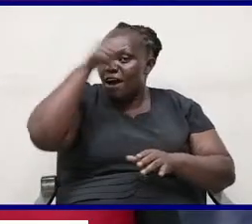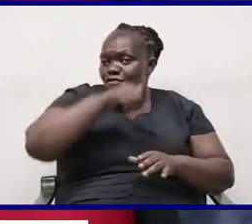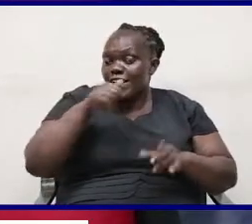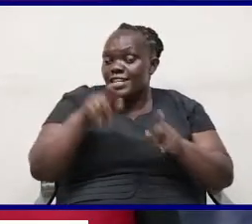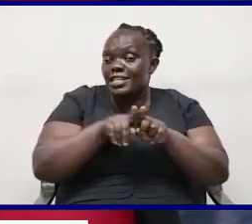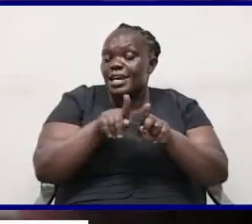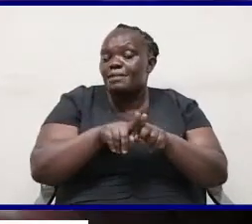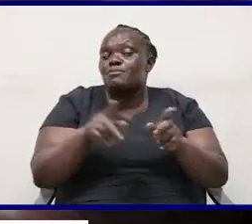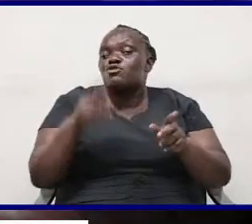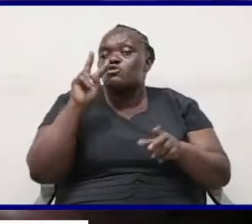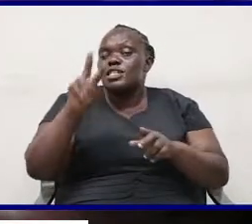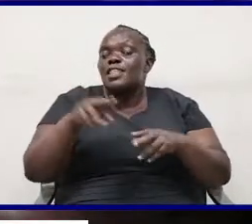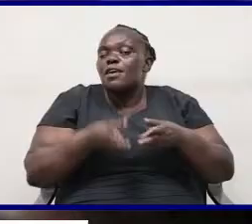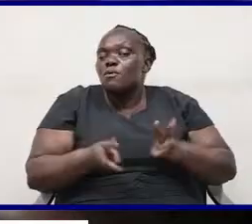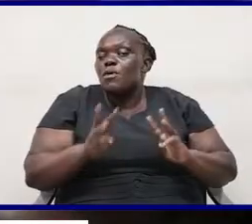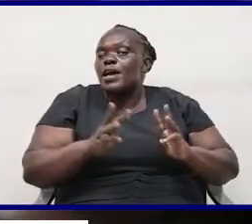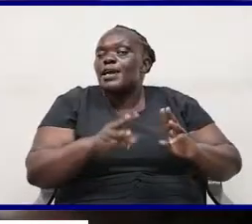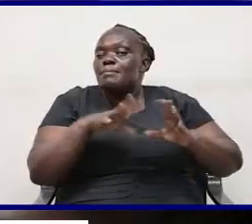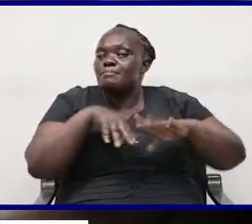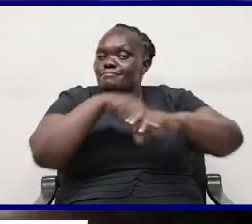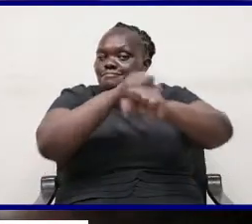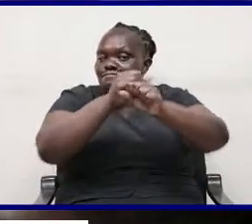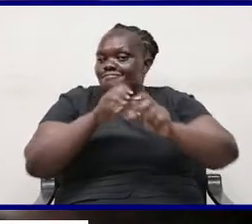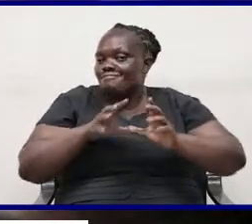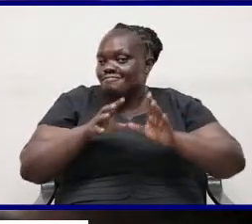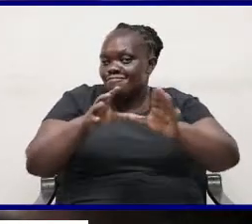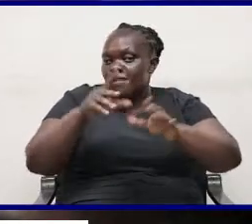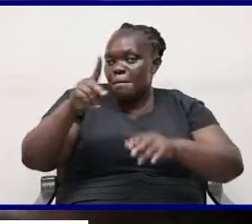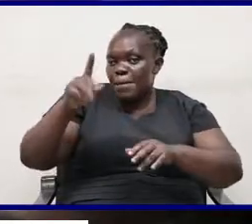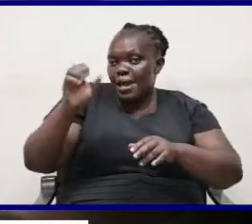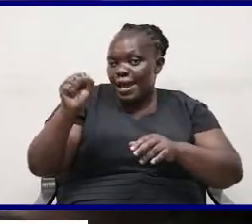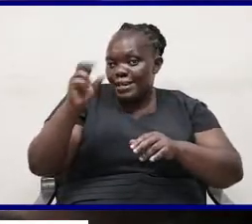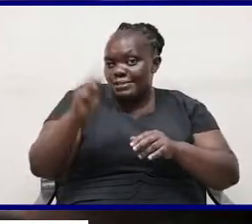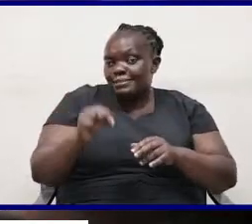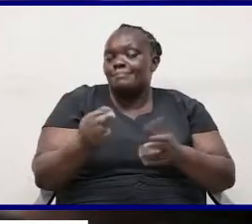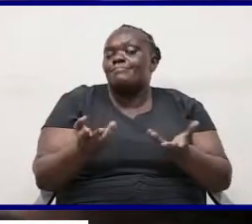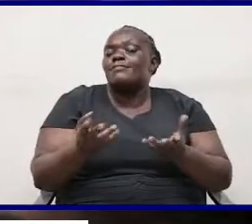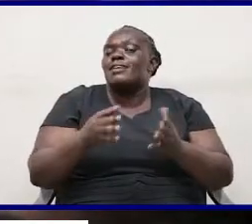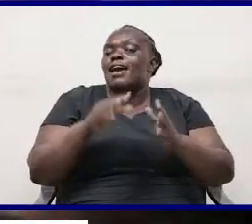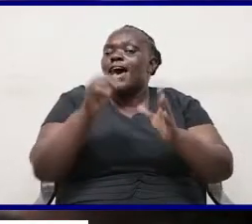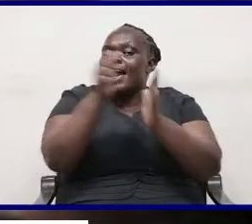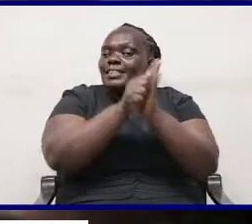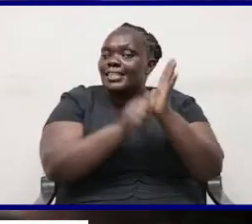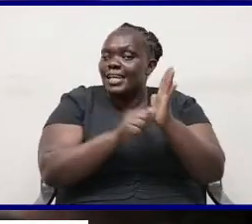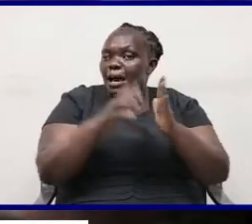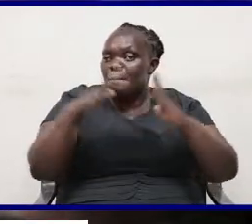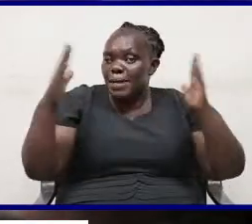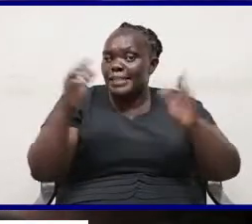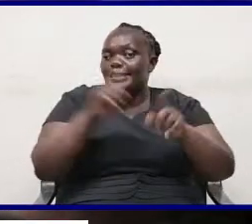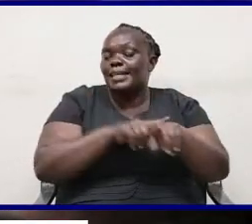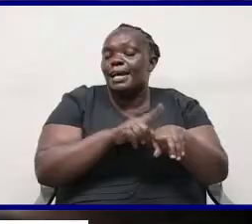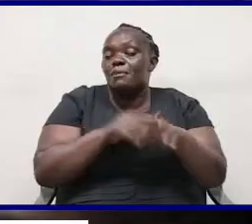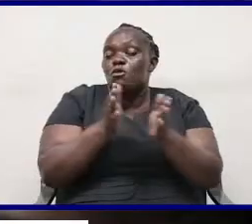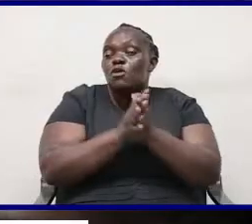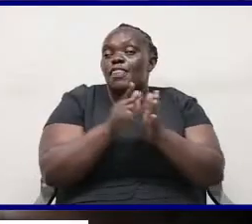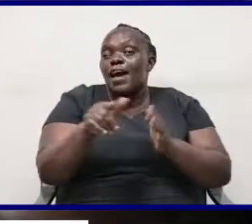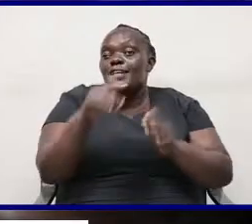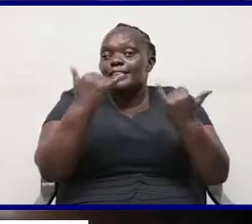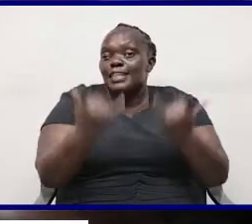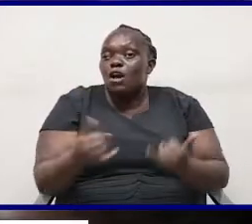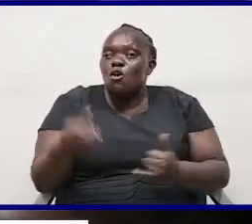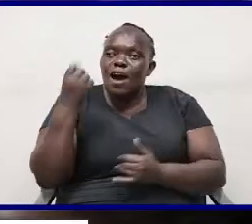way His Excellency really pushes the Pan-Africanism agenda big time. And so with that now, we